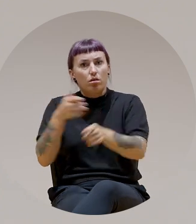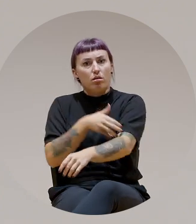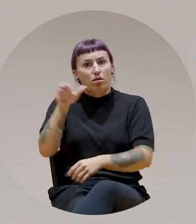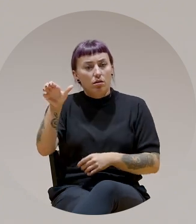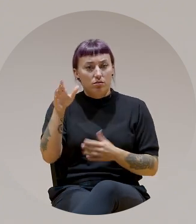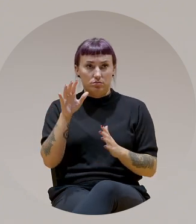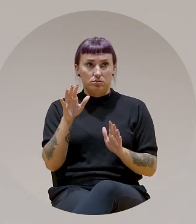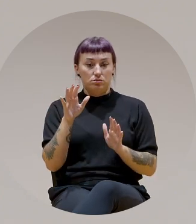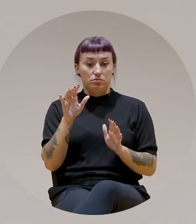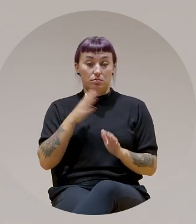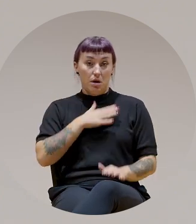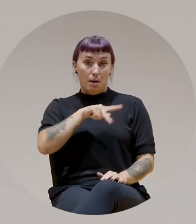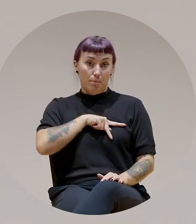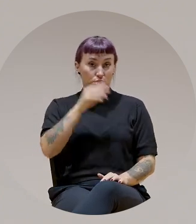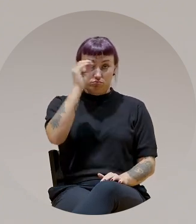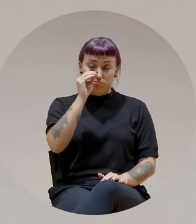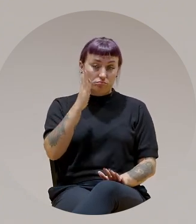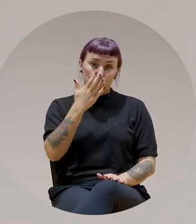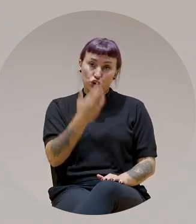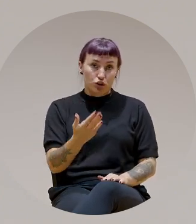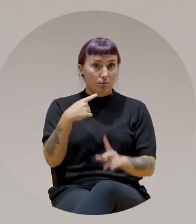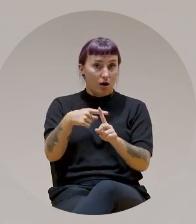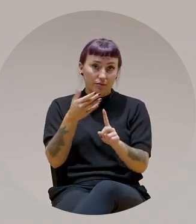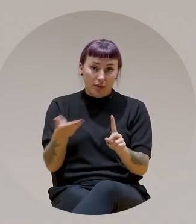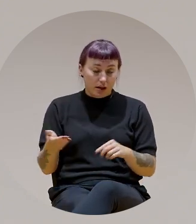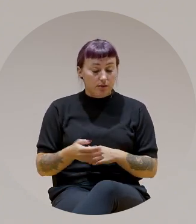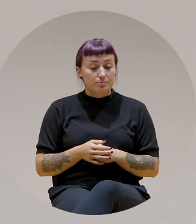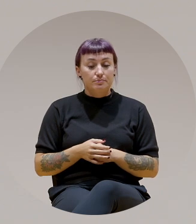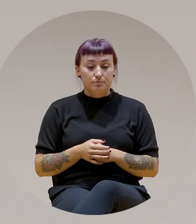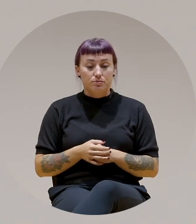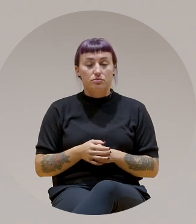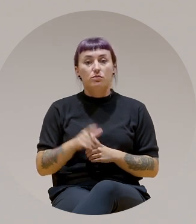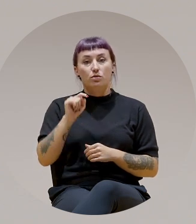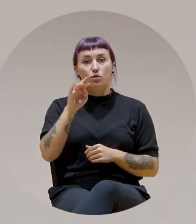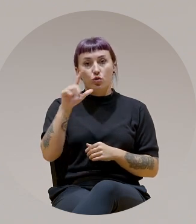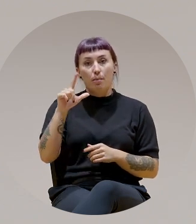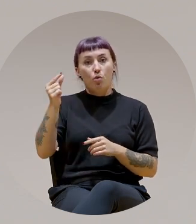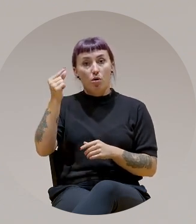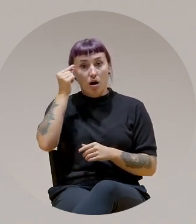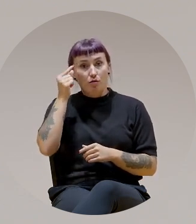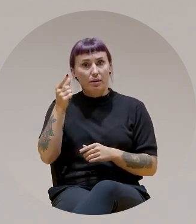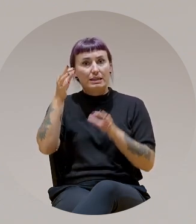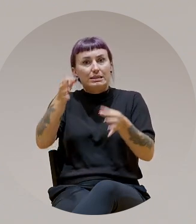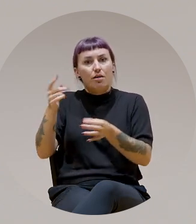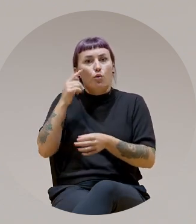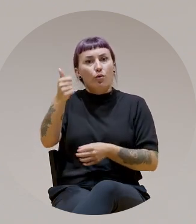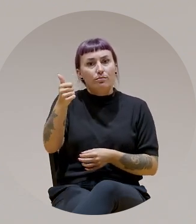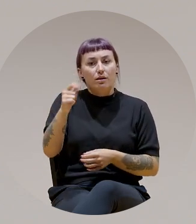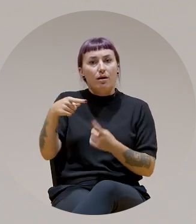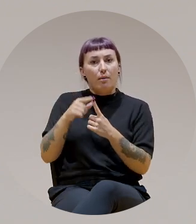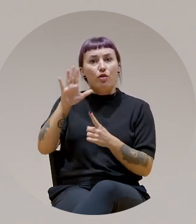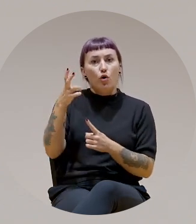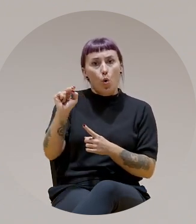control, which is, my personal opinion, always a good thing when tribal governments are the ones who are making decisions